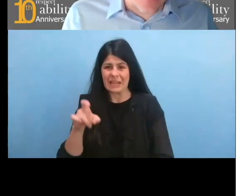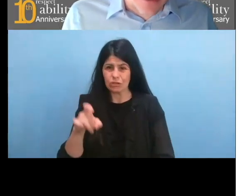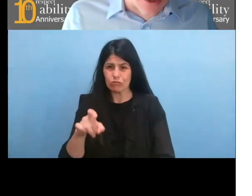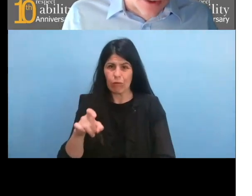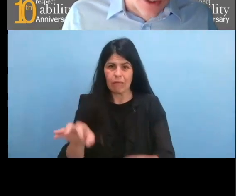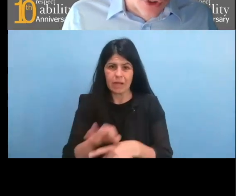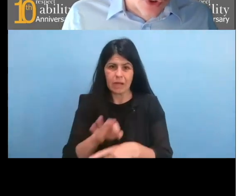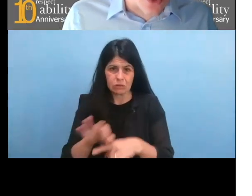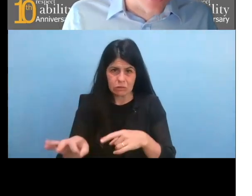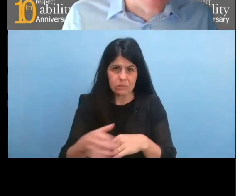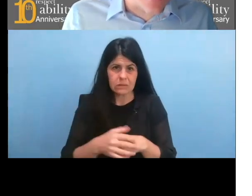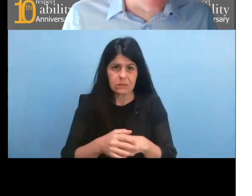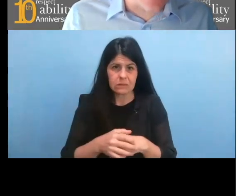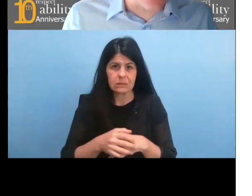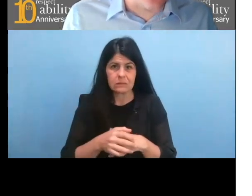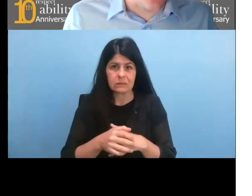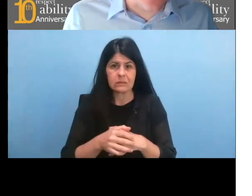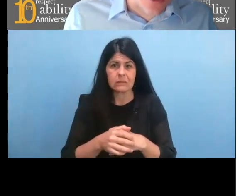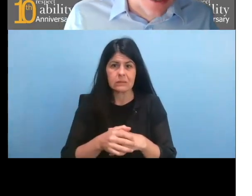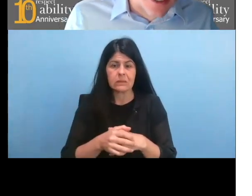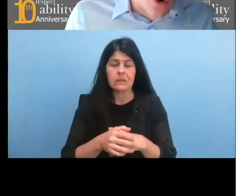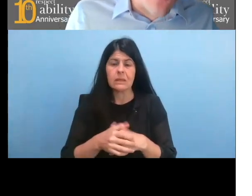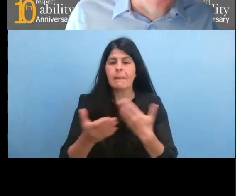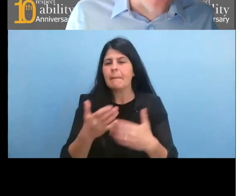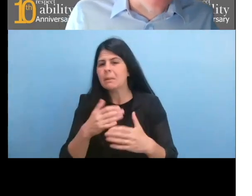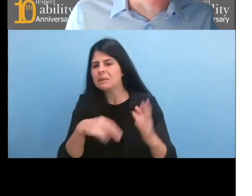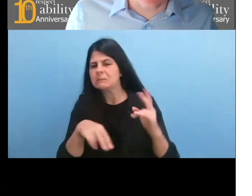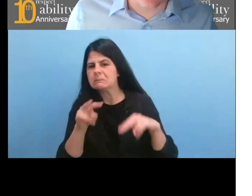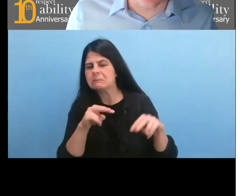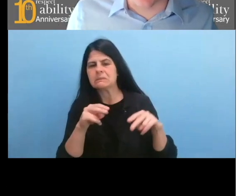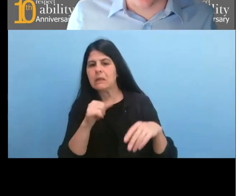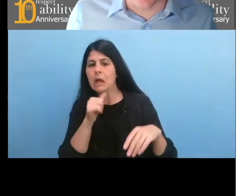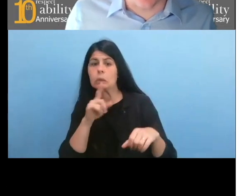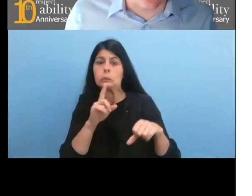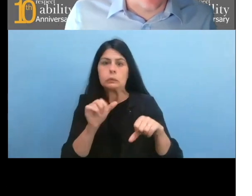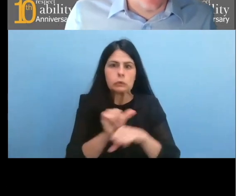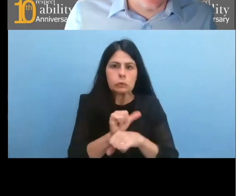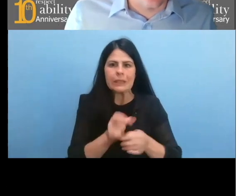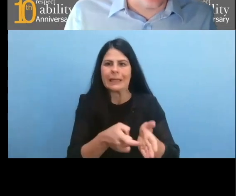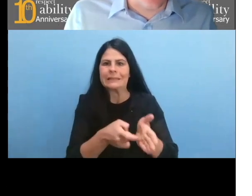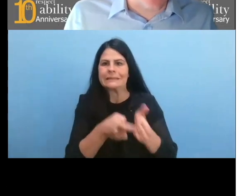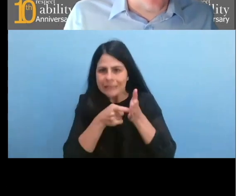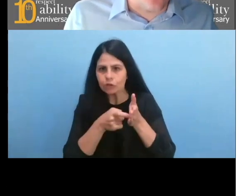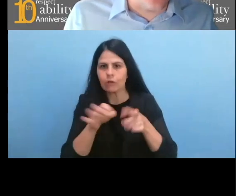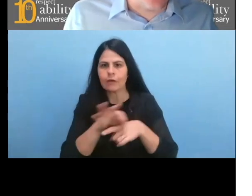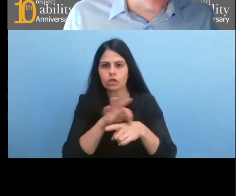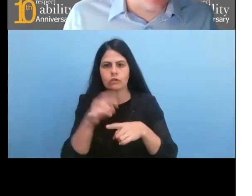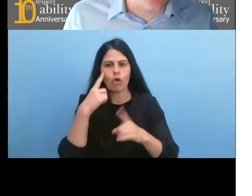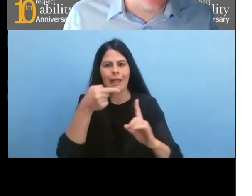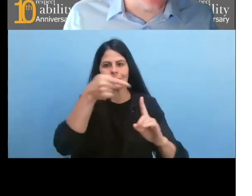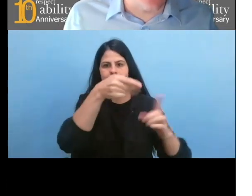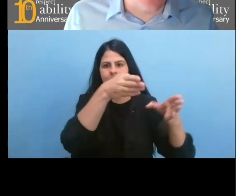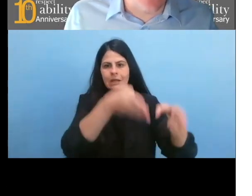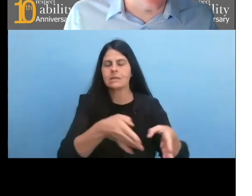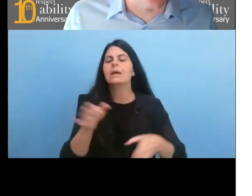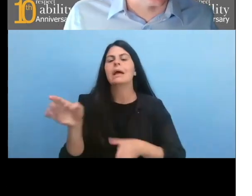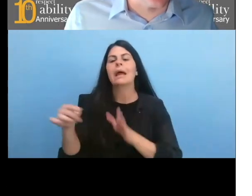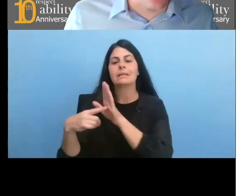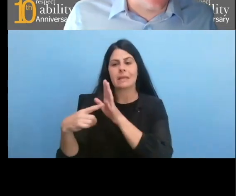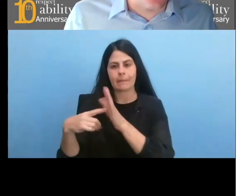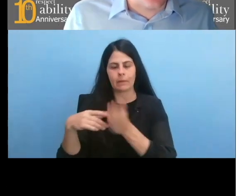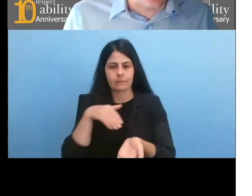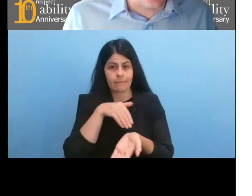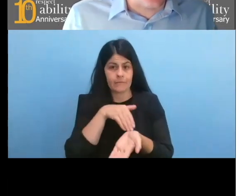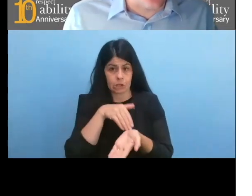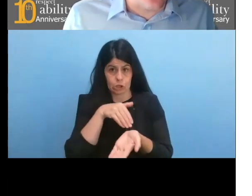not be considered truly essential functions for that specific individual. For example, a physician may